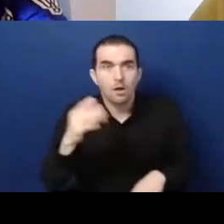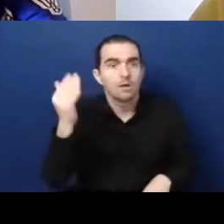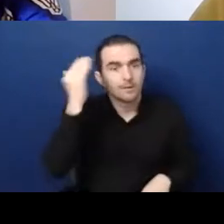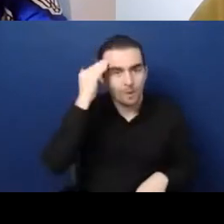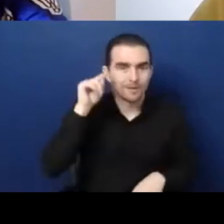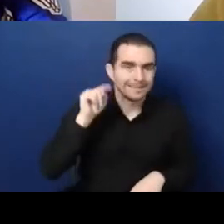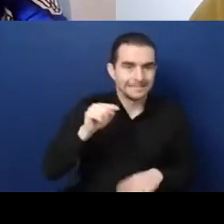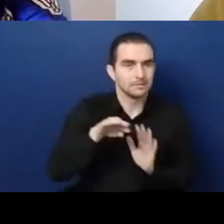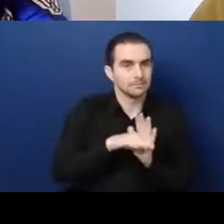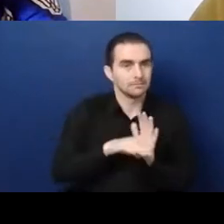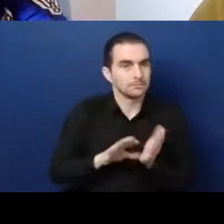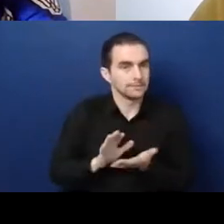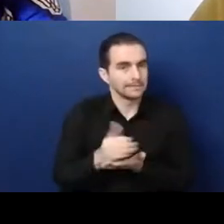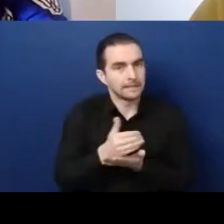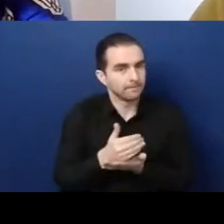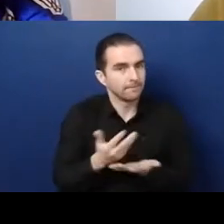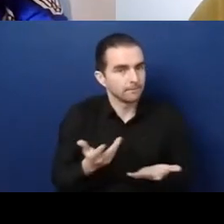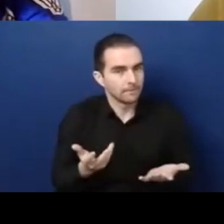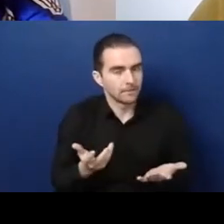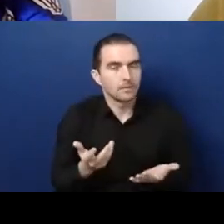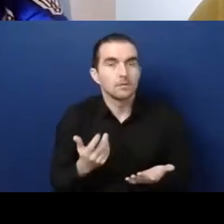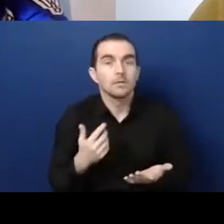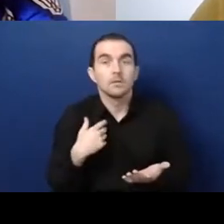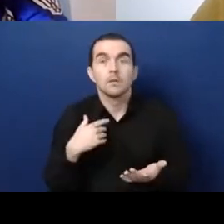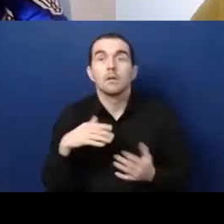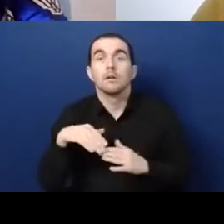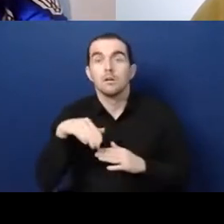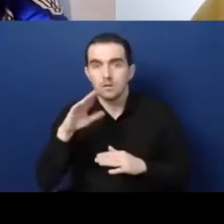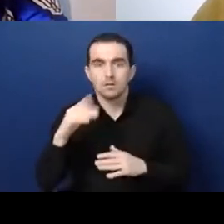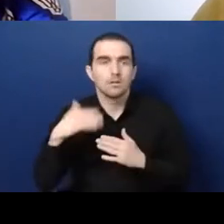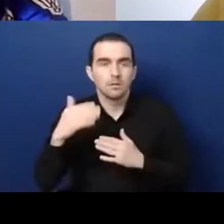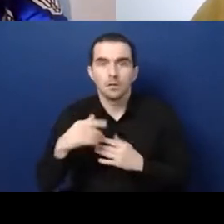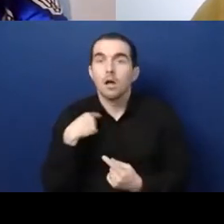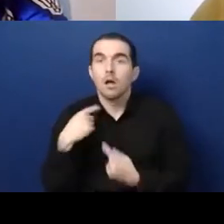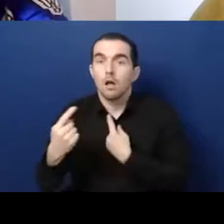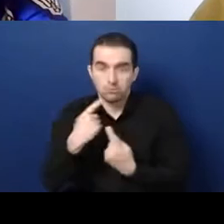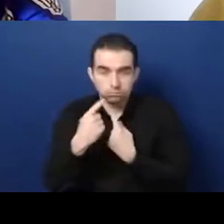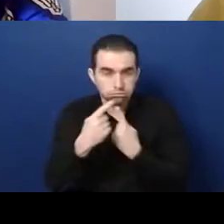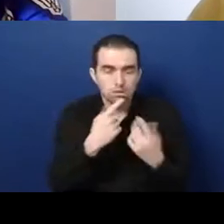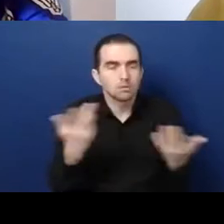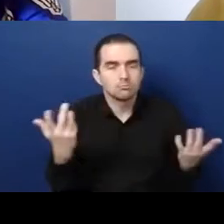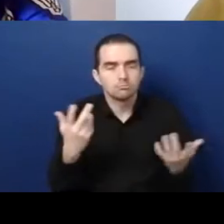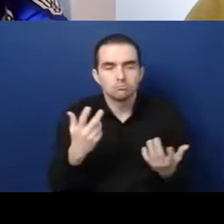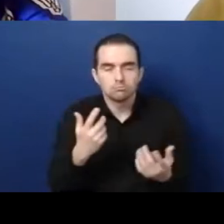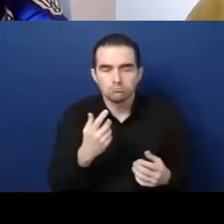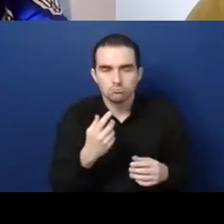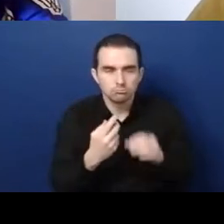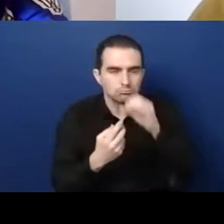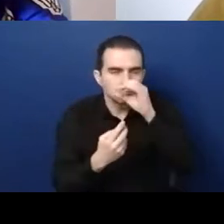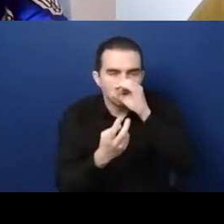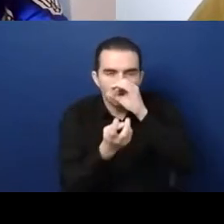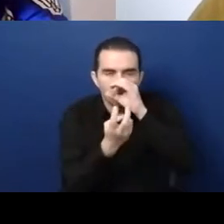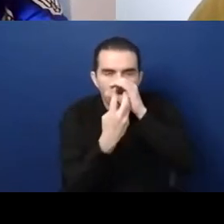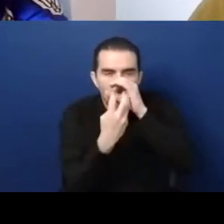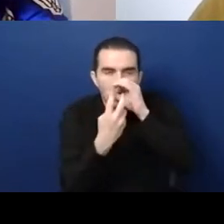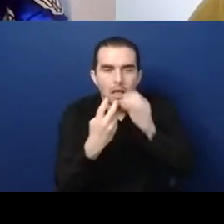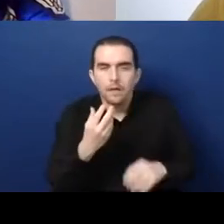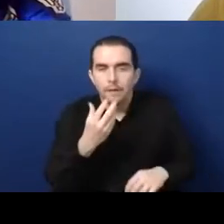should not be like a lecture. That training should be very interactive. If we want people to enhance